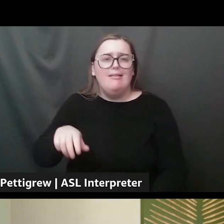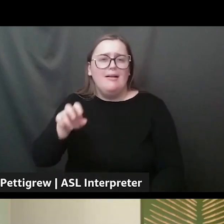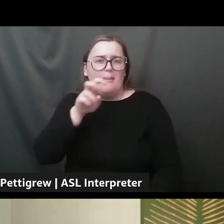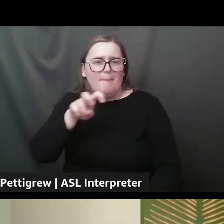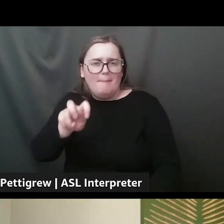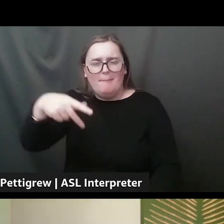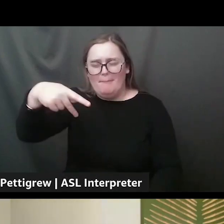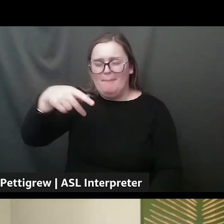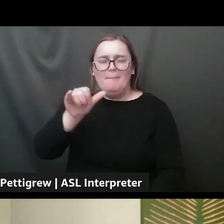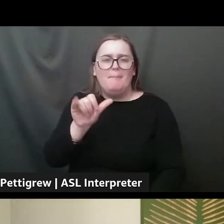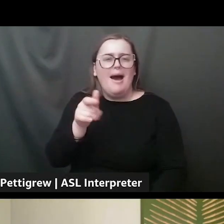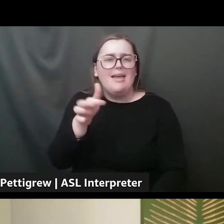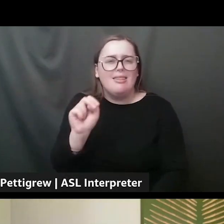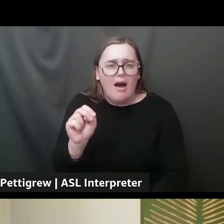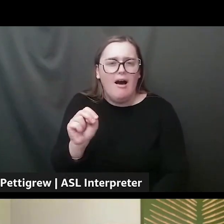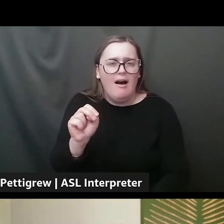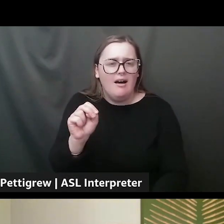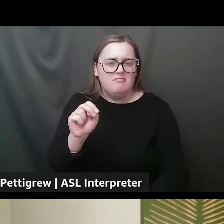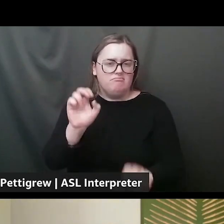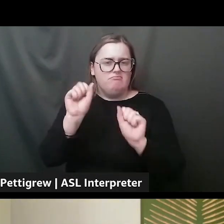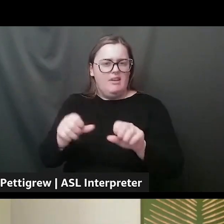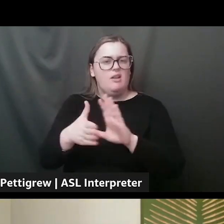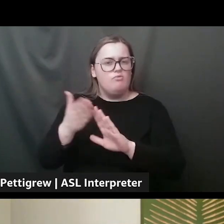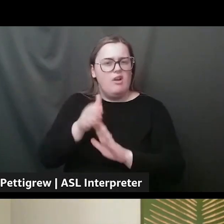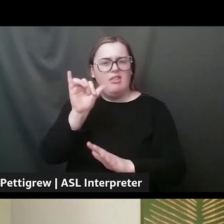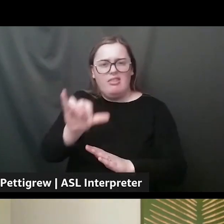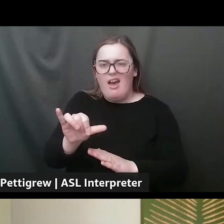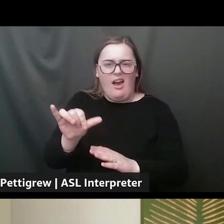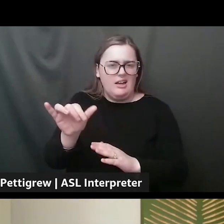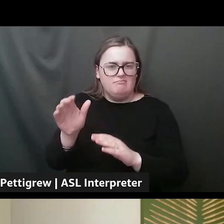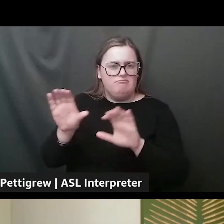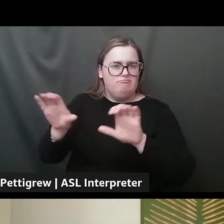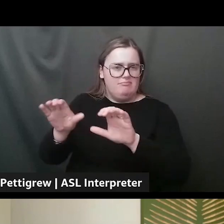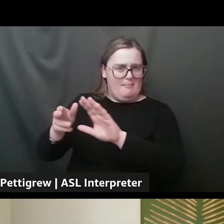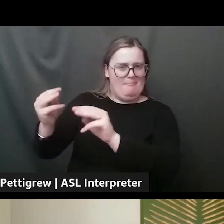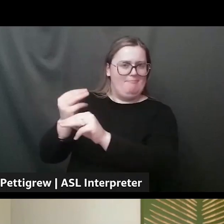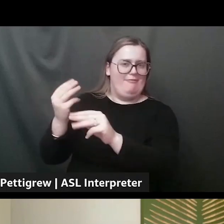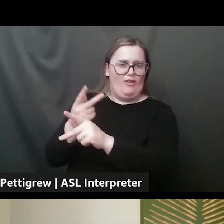go, run those somewhere and do some math. So a different thing you